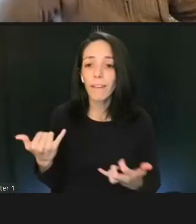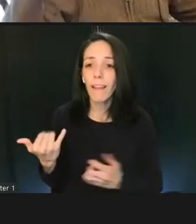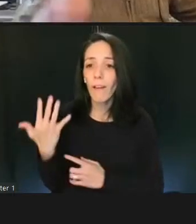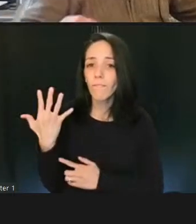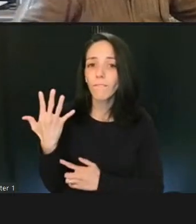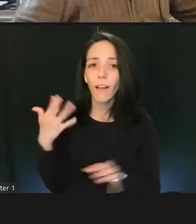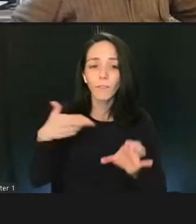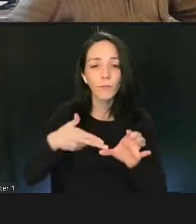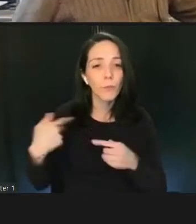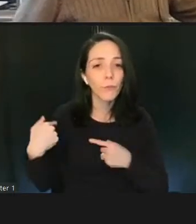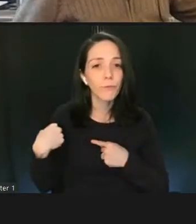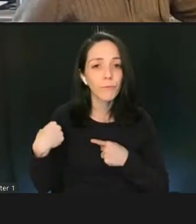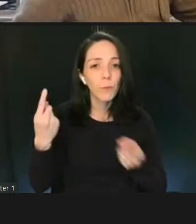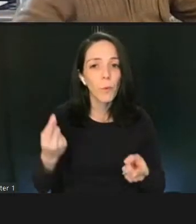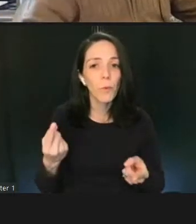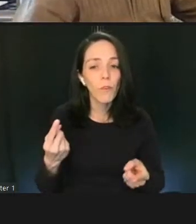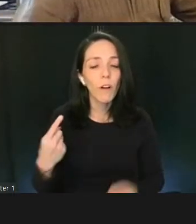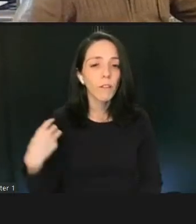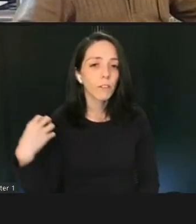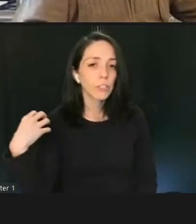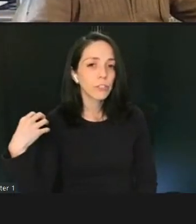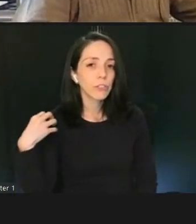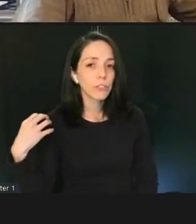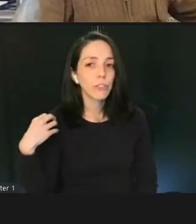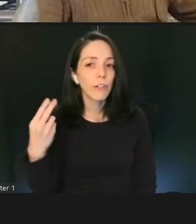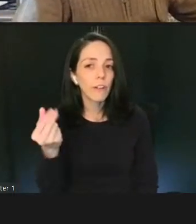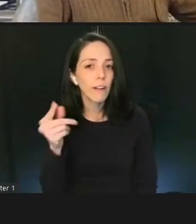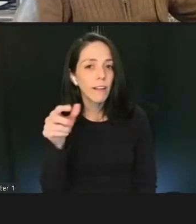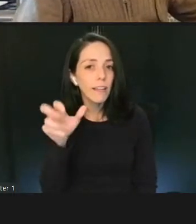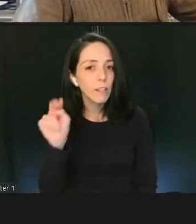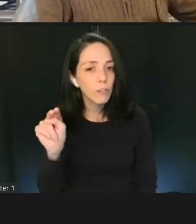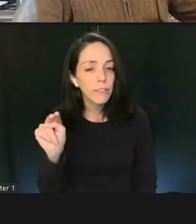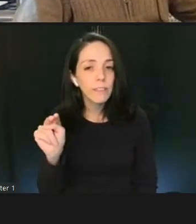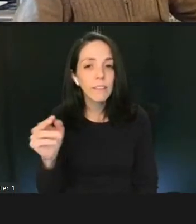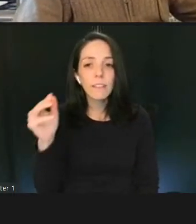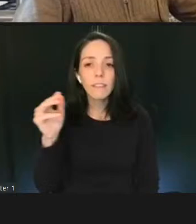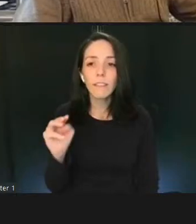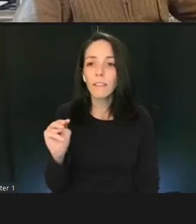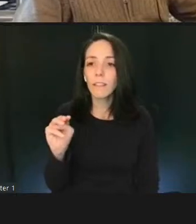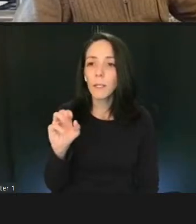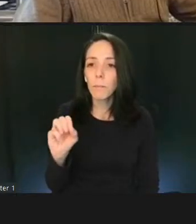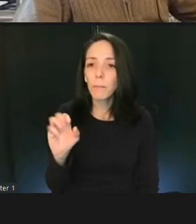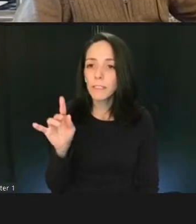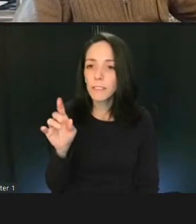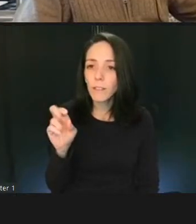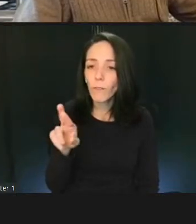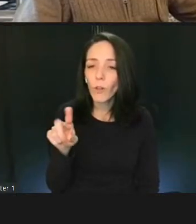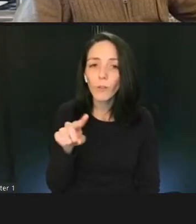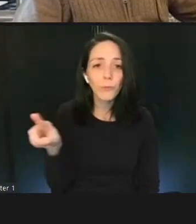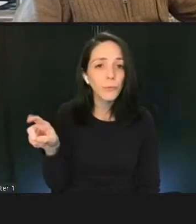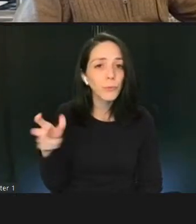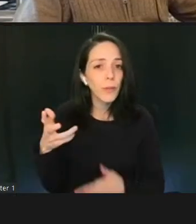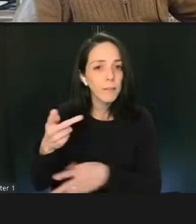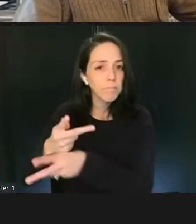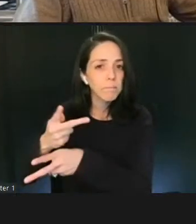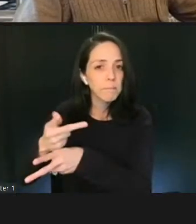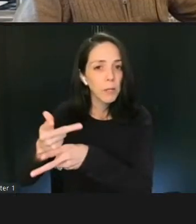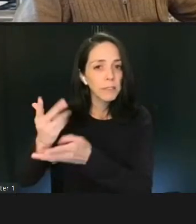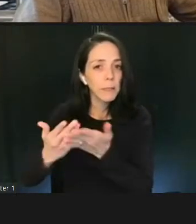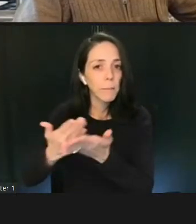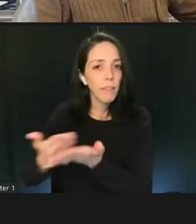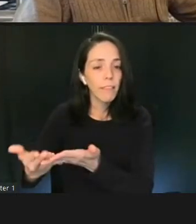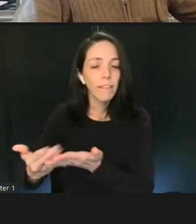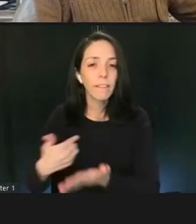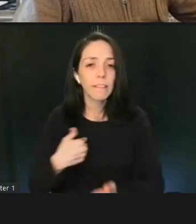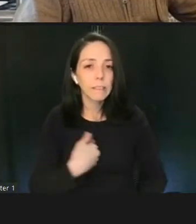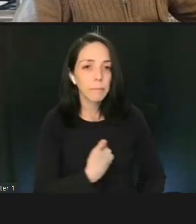now, Chair Harrington and Ms. Fuller. So leave it to you to do some housekeeping while I search for our other members, and Commissioner Willie